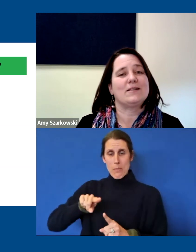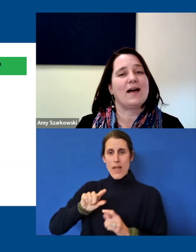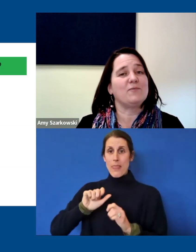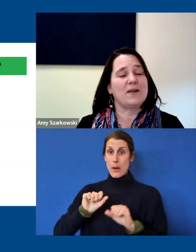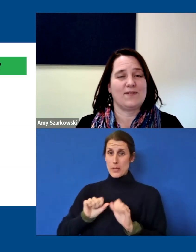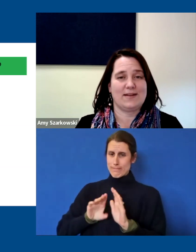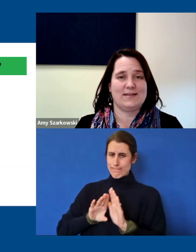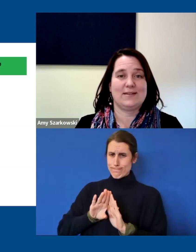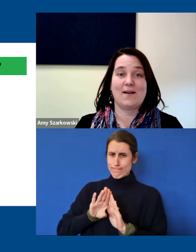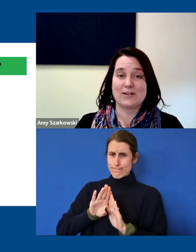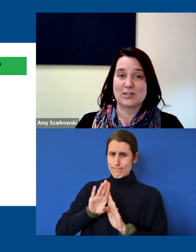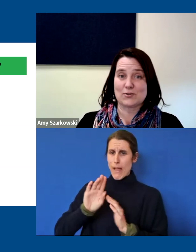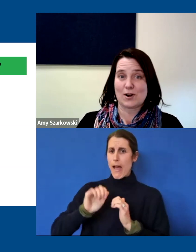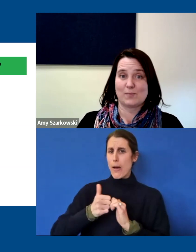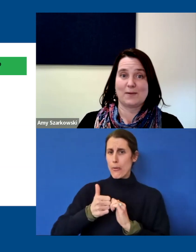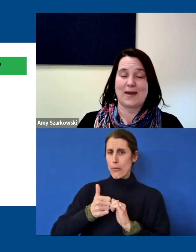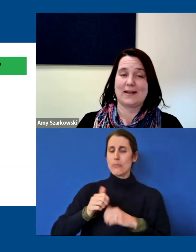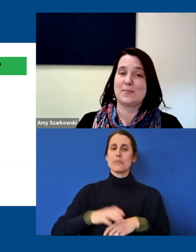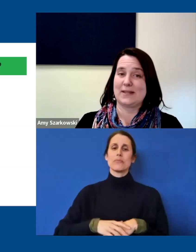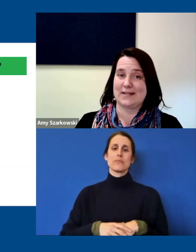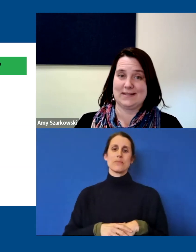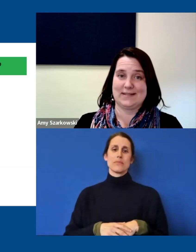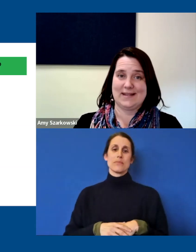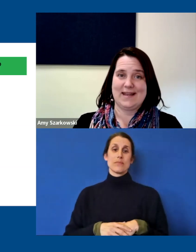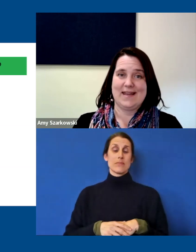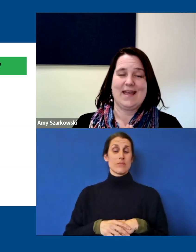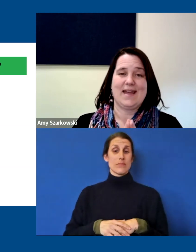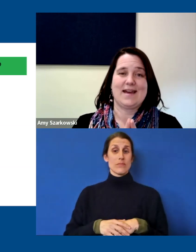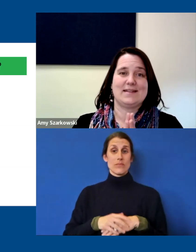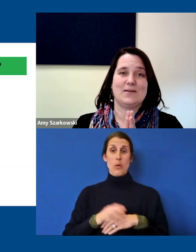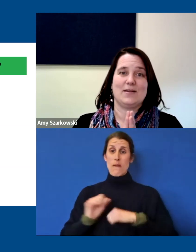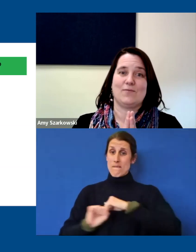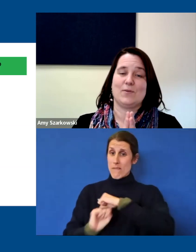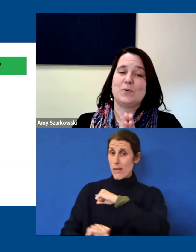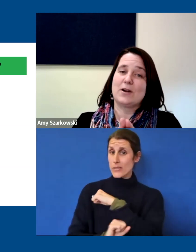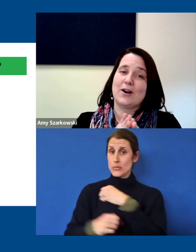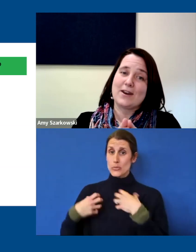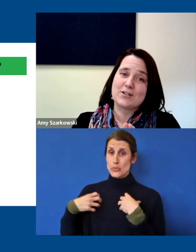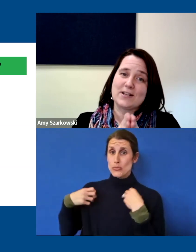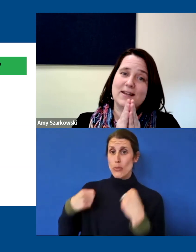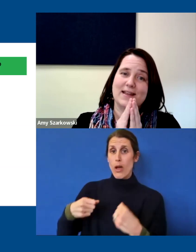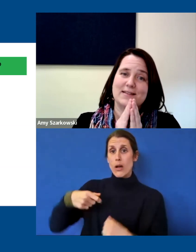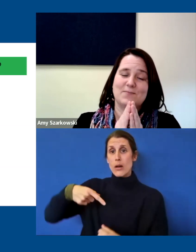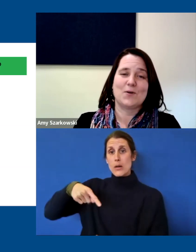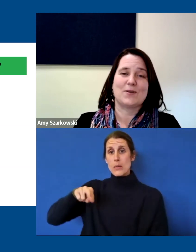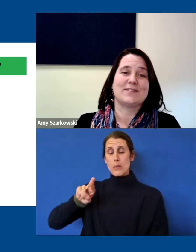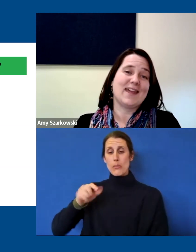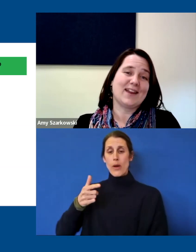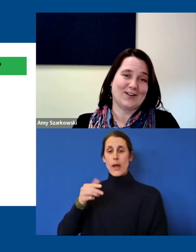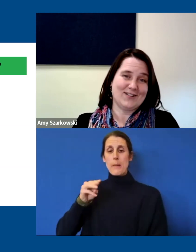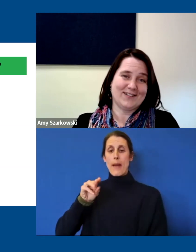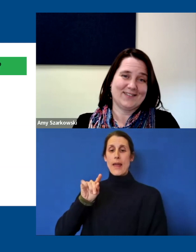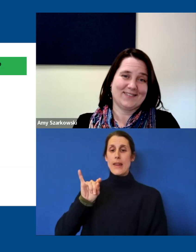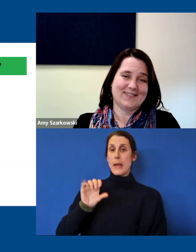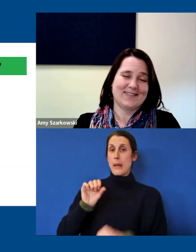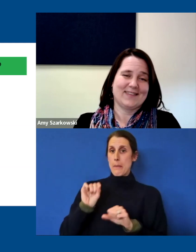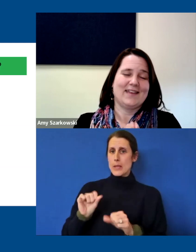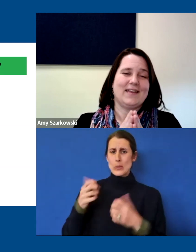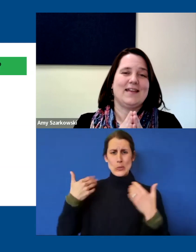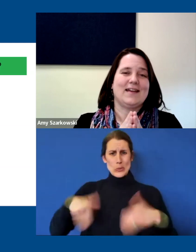There is a lot of benefit to having strong pragmatic abilities. And if we put our energy and some focus there,